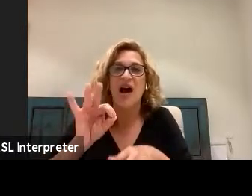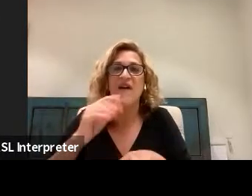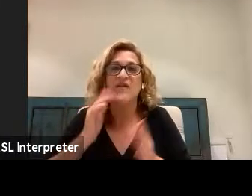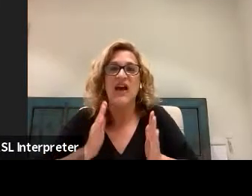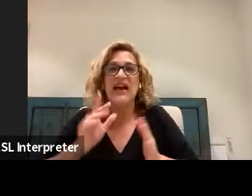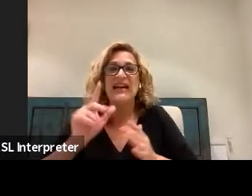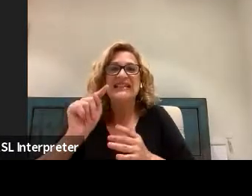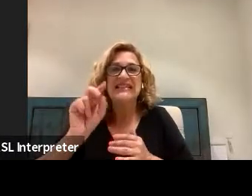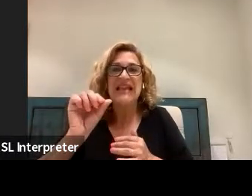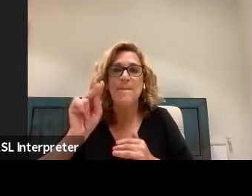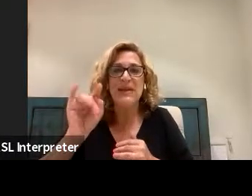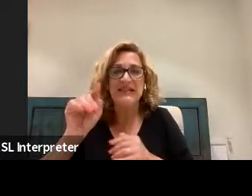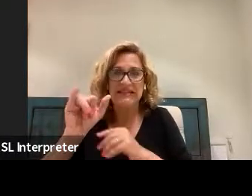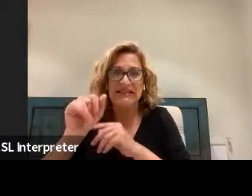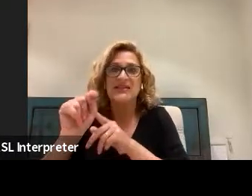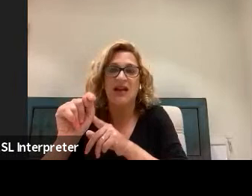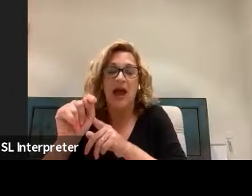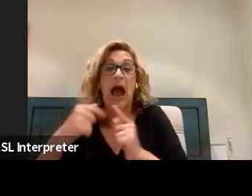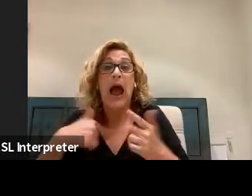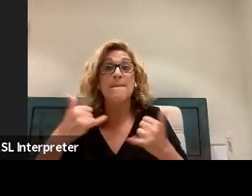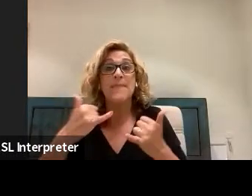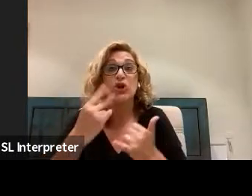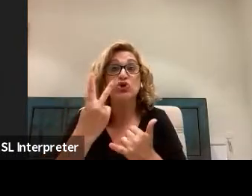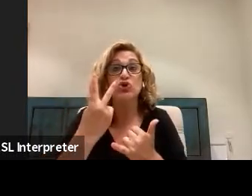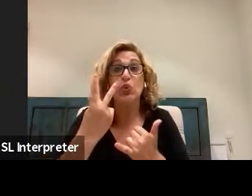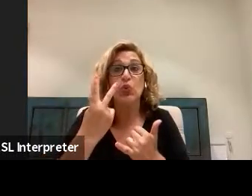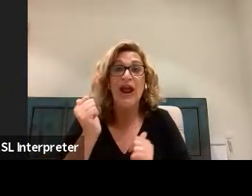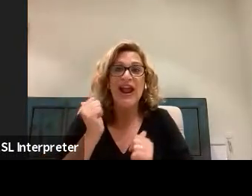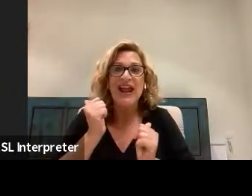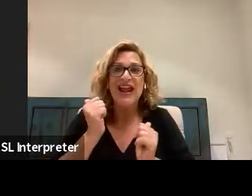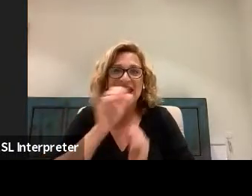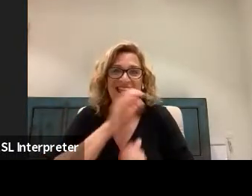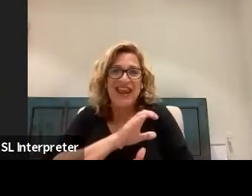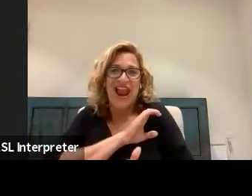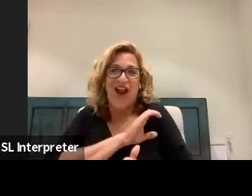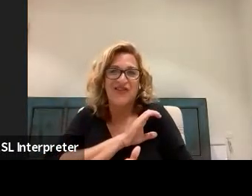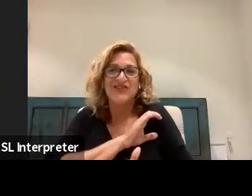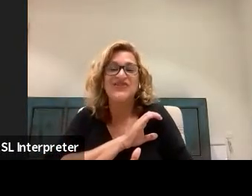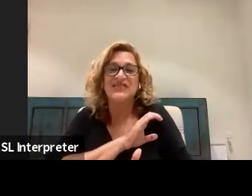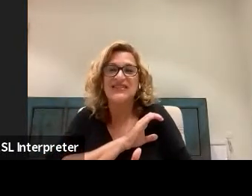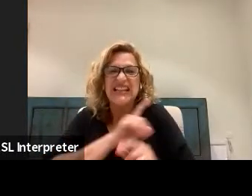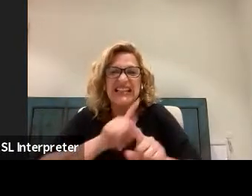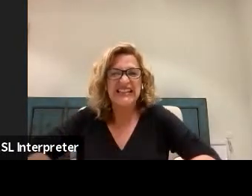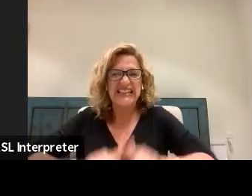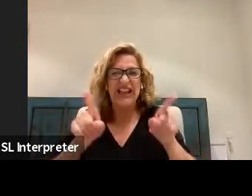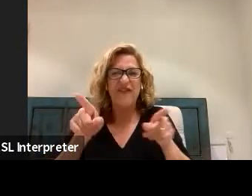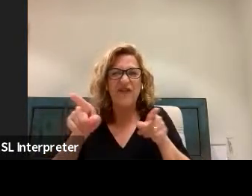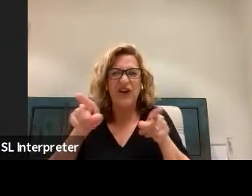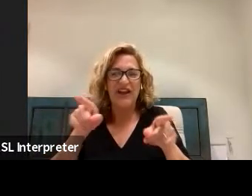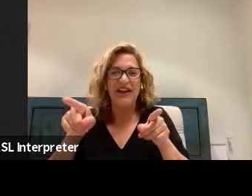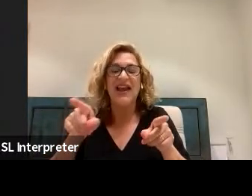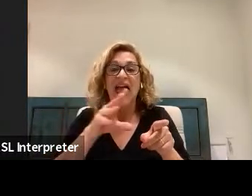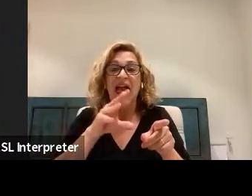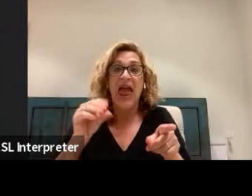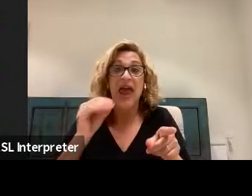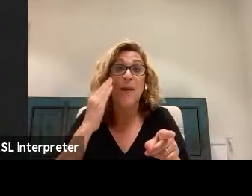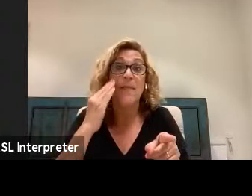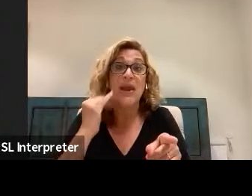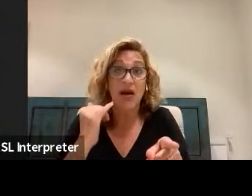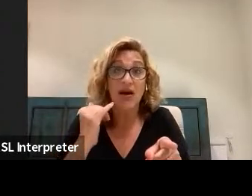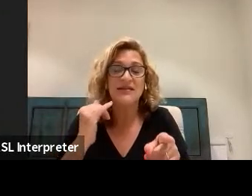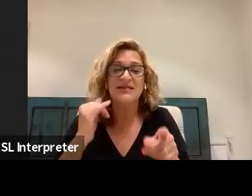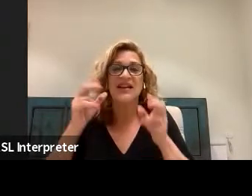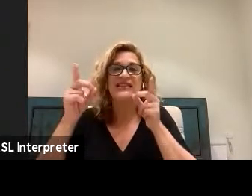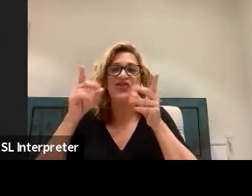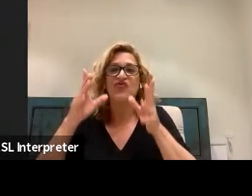2 characters in The Tempest that are completely different. And it was because the director